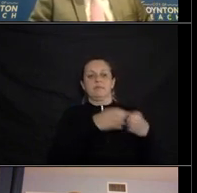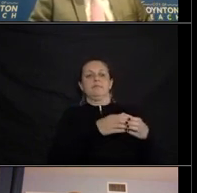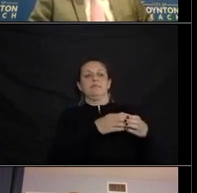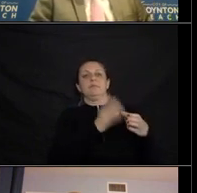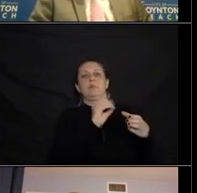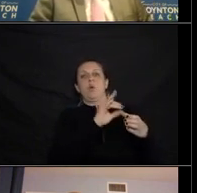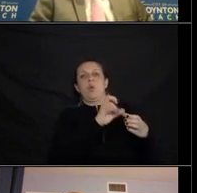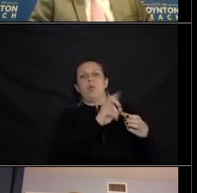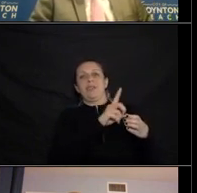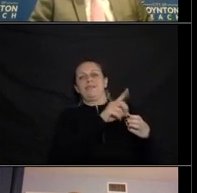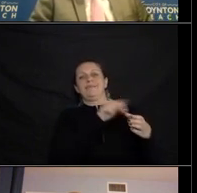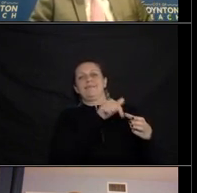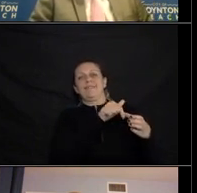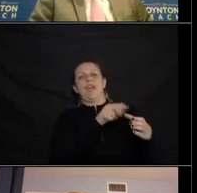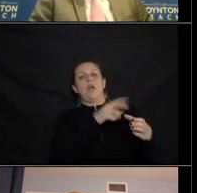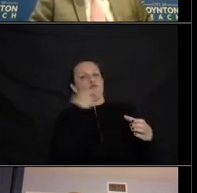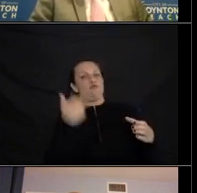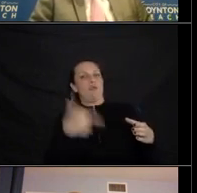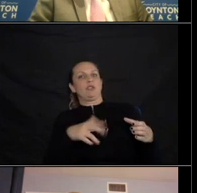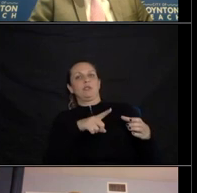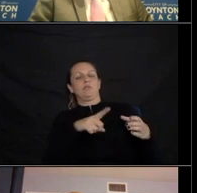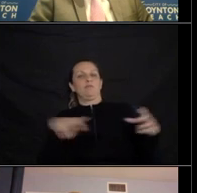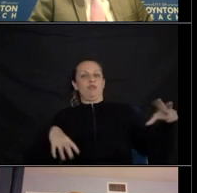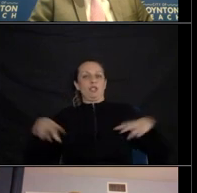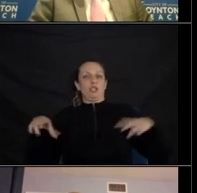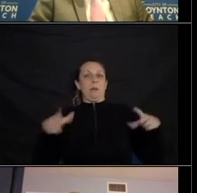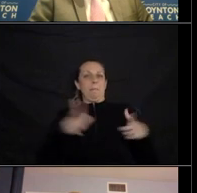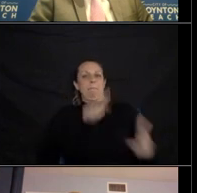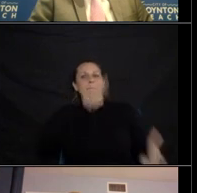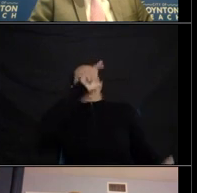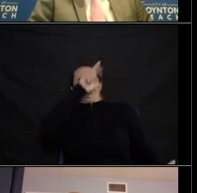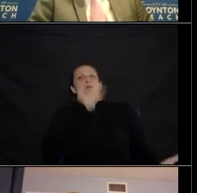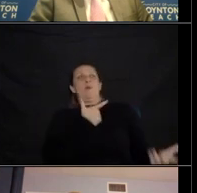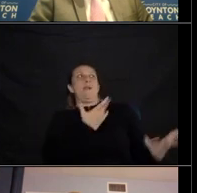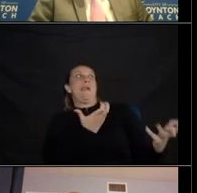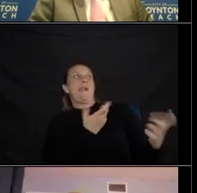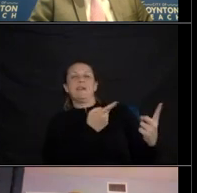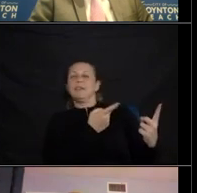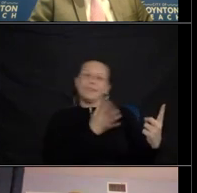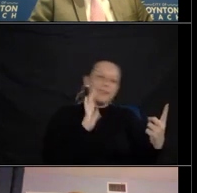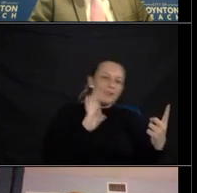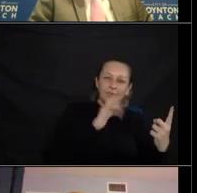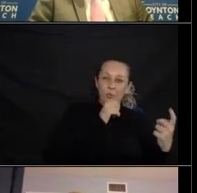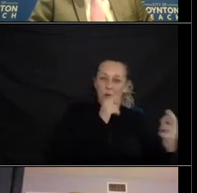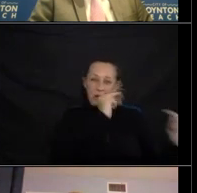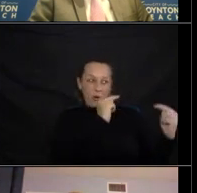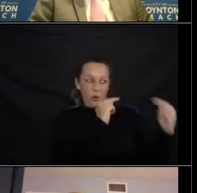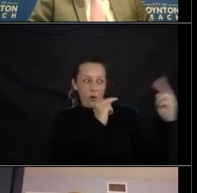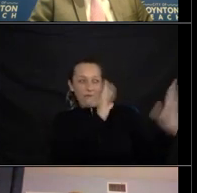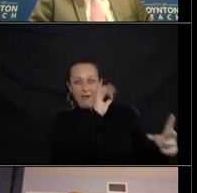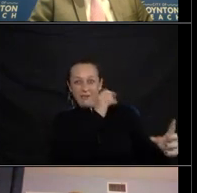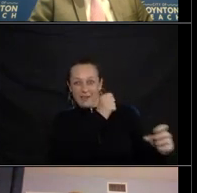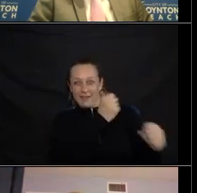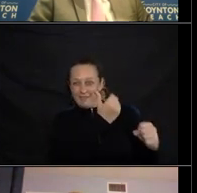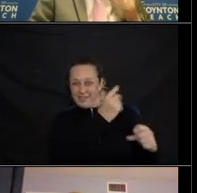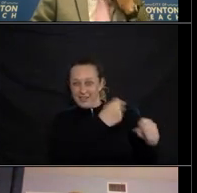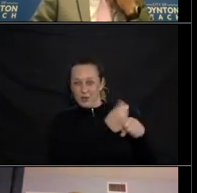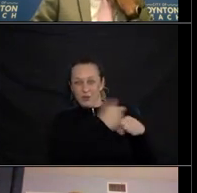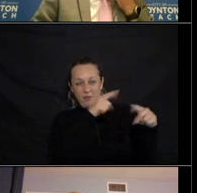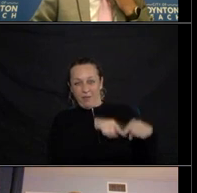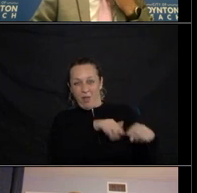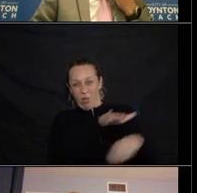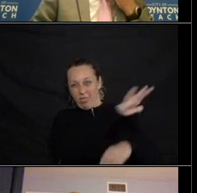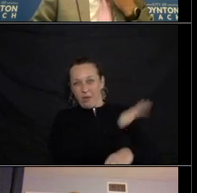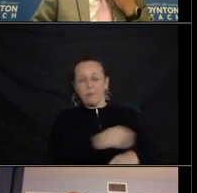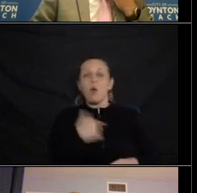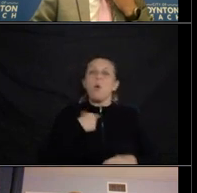Russian billionaire. This way, we don't have to wait on negotiations from them for another 5, 10, 15 years. We